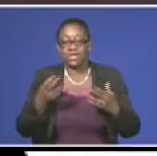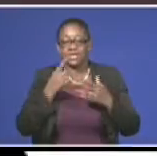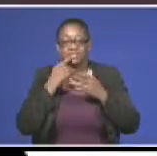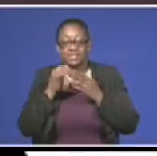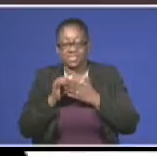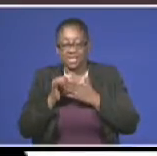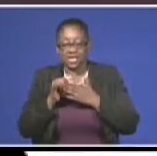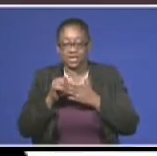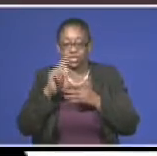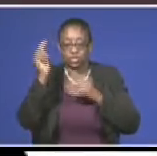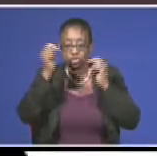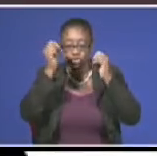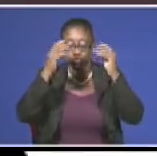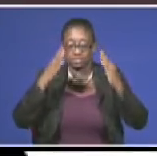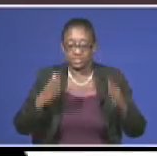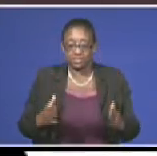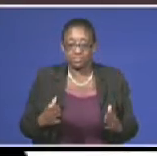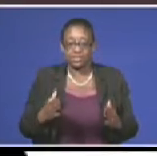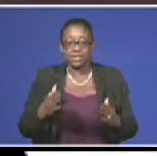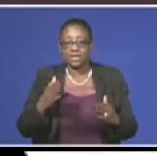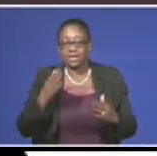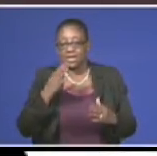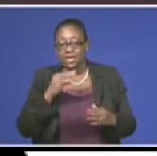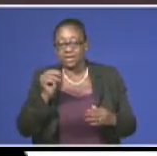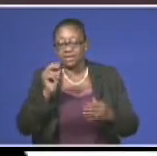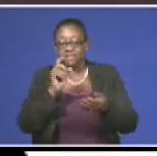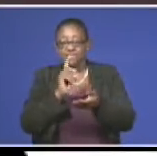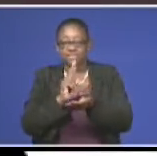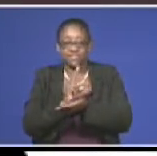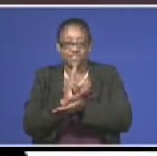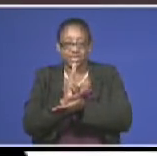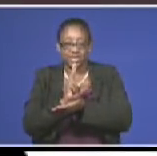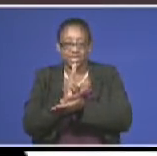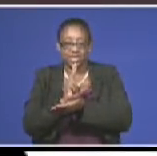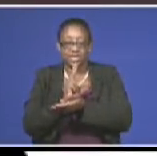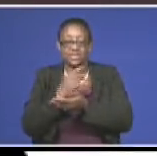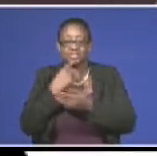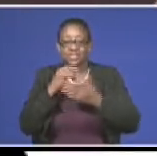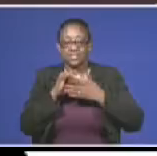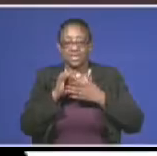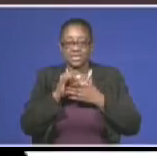the Tourism Board, and Vikna, I knew I was going to mess it up at one point,